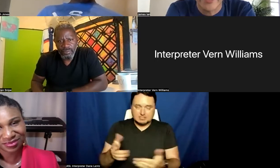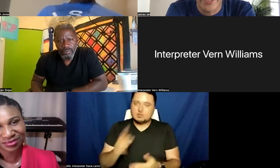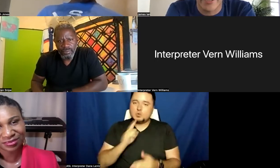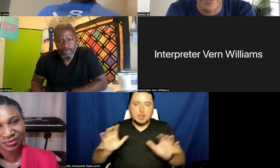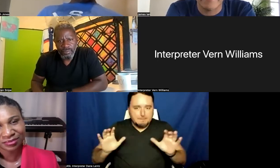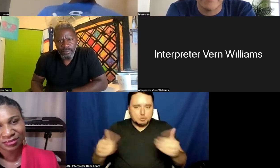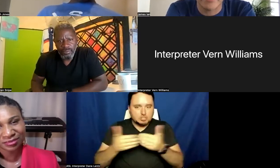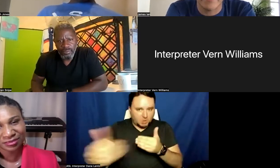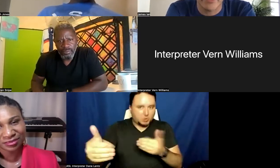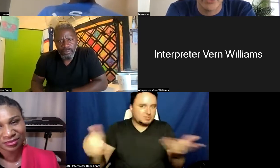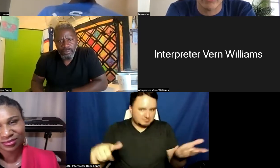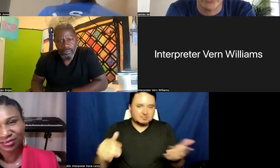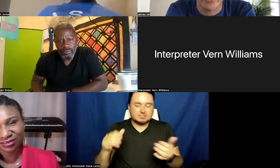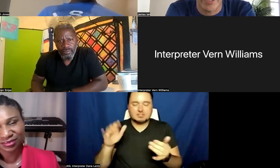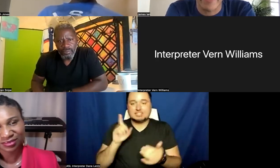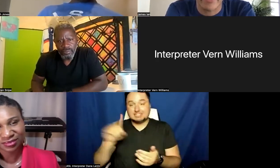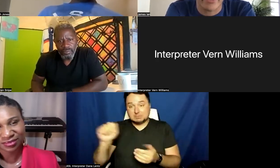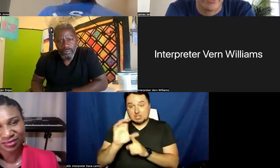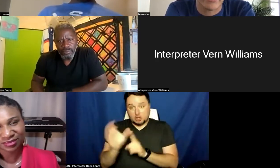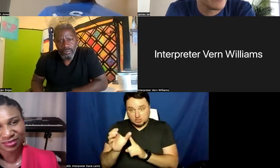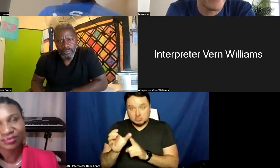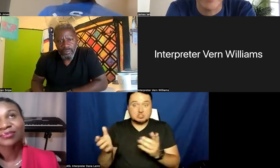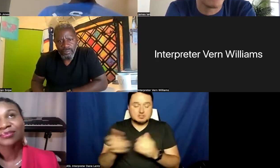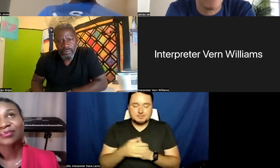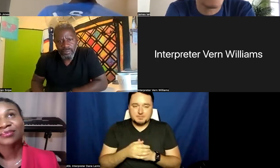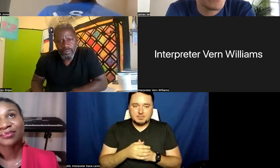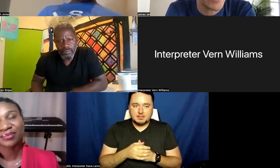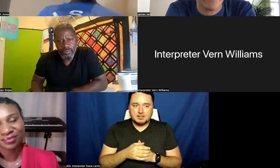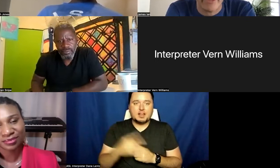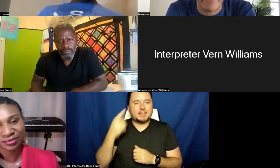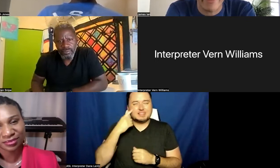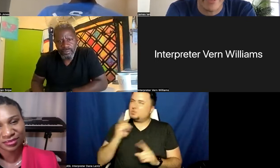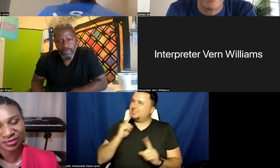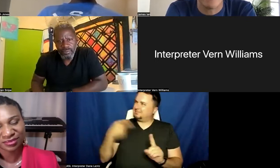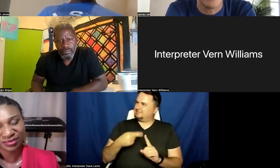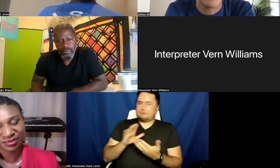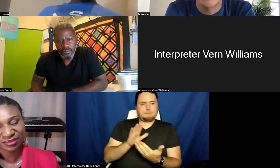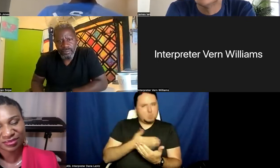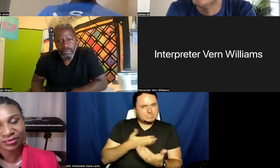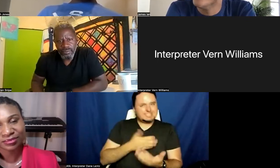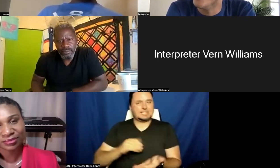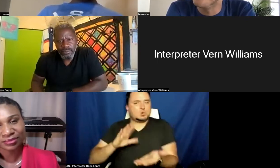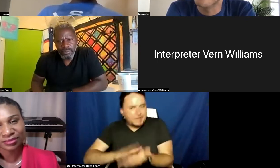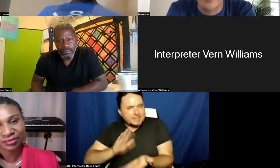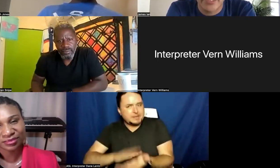forth disability culture. I think there's something about music and rhythm that I think is very